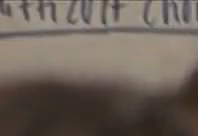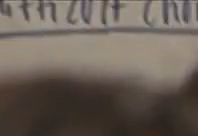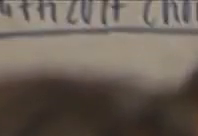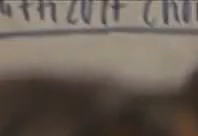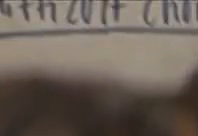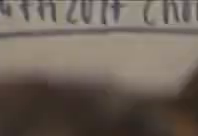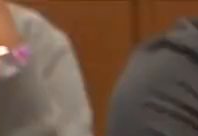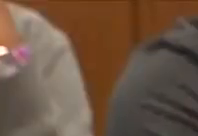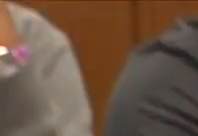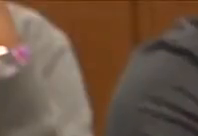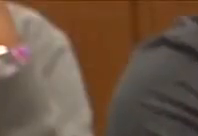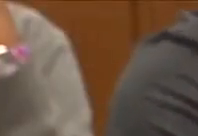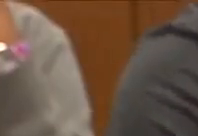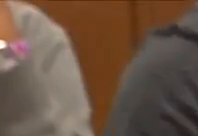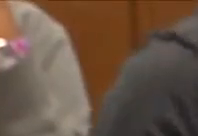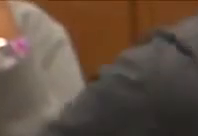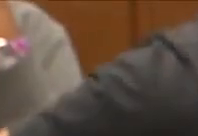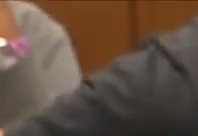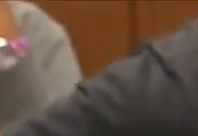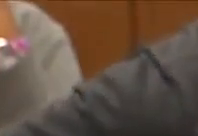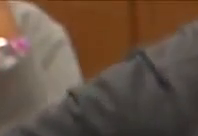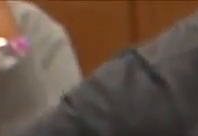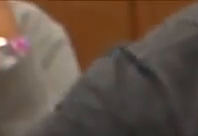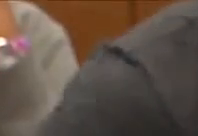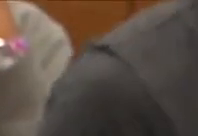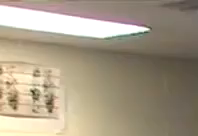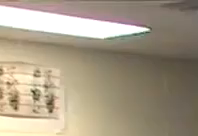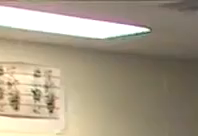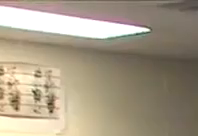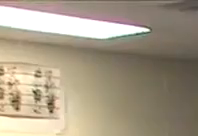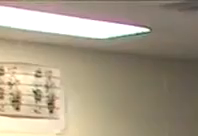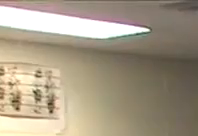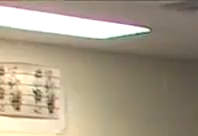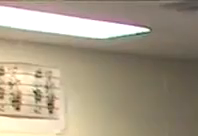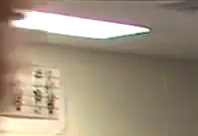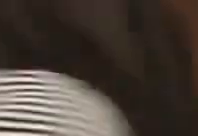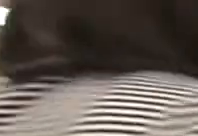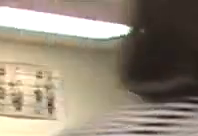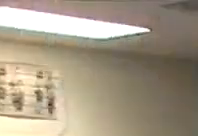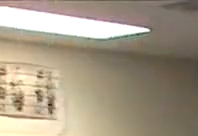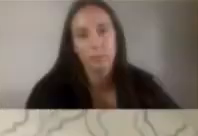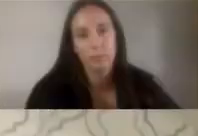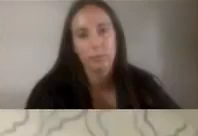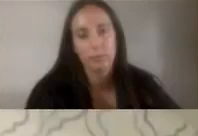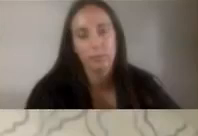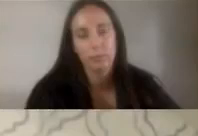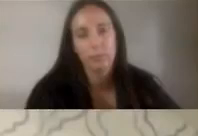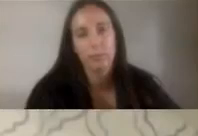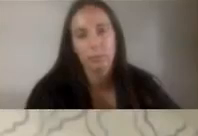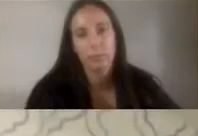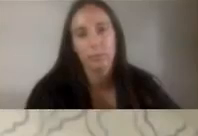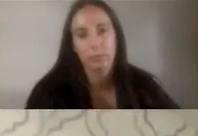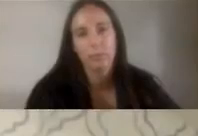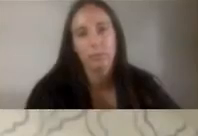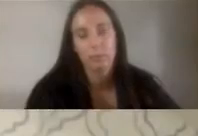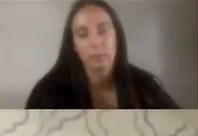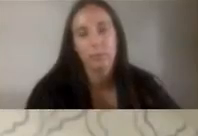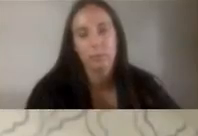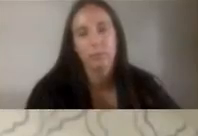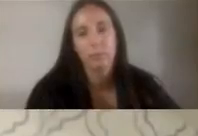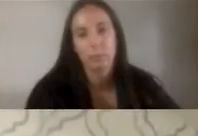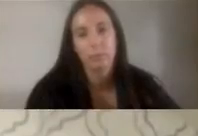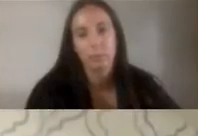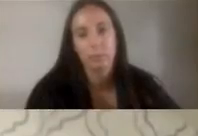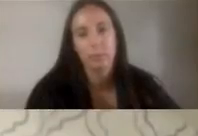sending their kids back to school, others weren't set on the idea. I think when we get down to, like, what's the smart, safe thing to